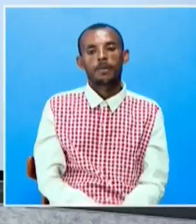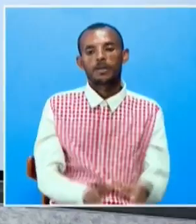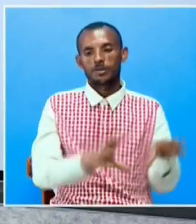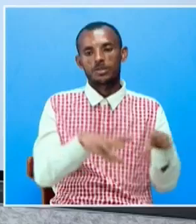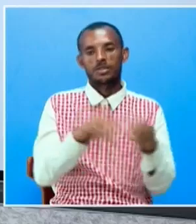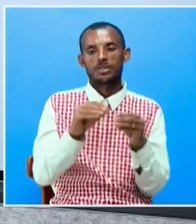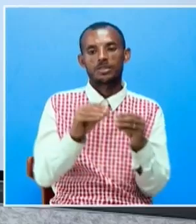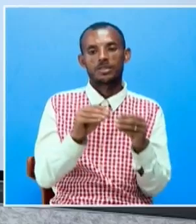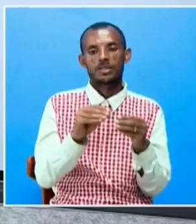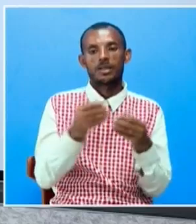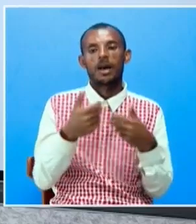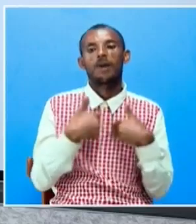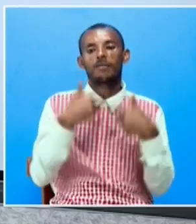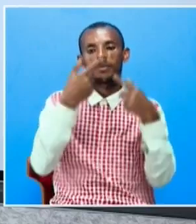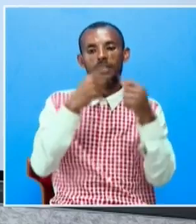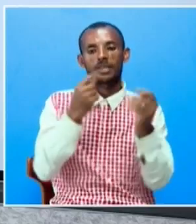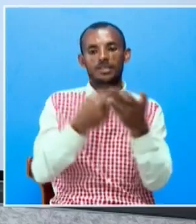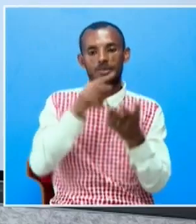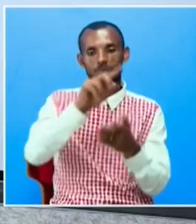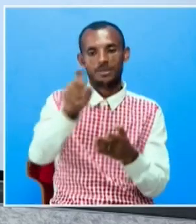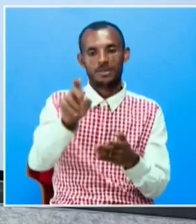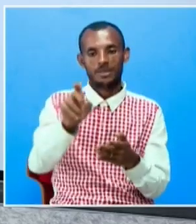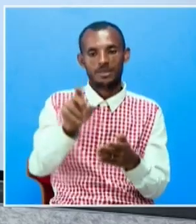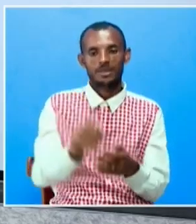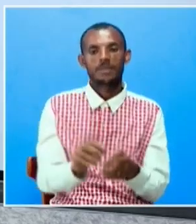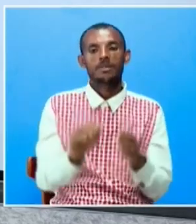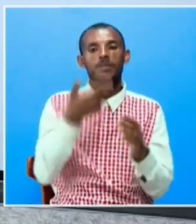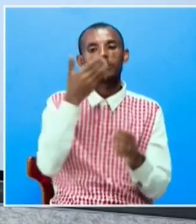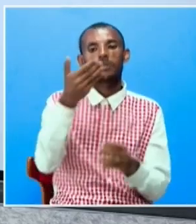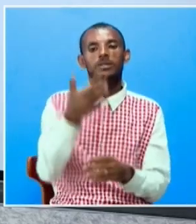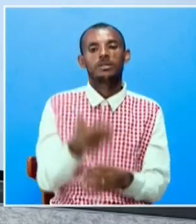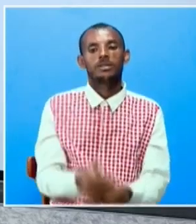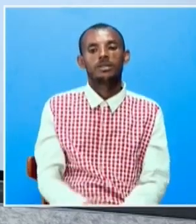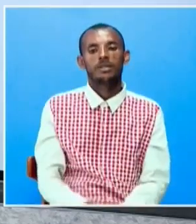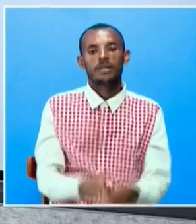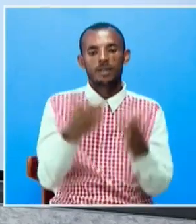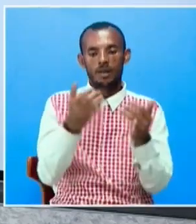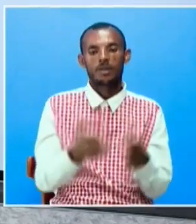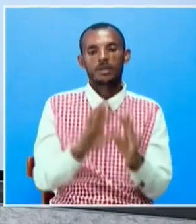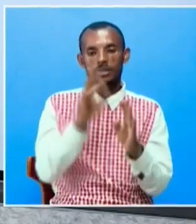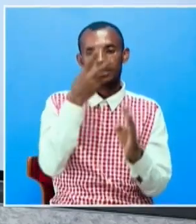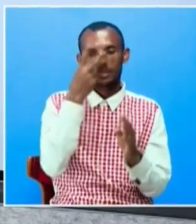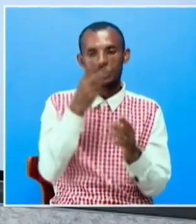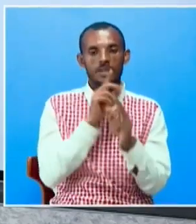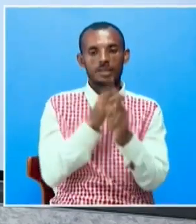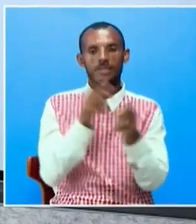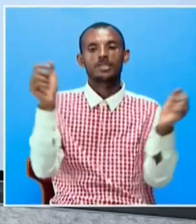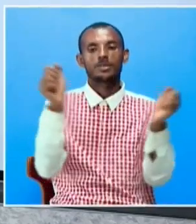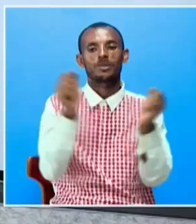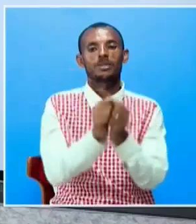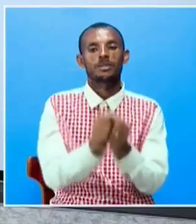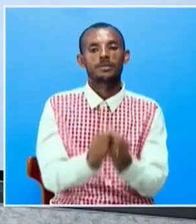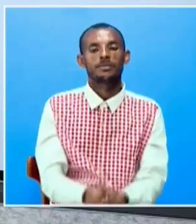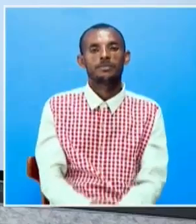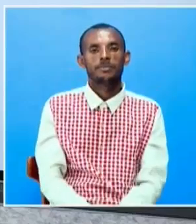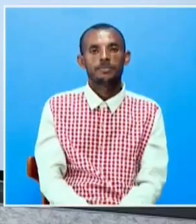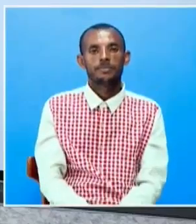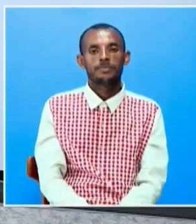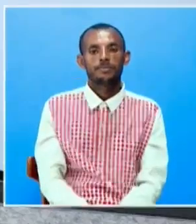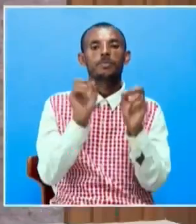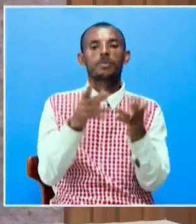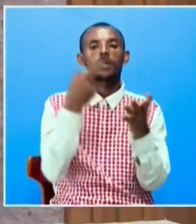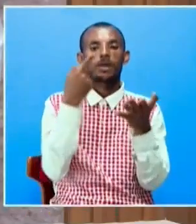Students, have you tried the question? Good. Now let's see the answer together.